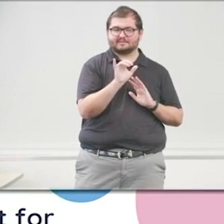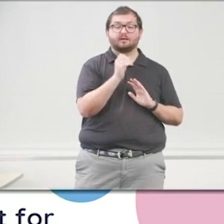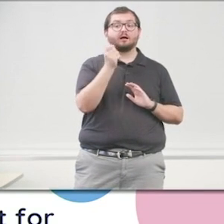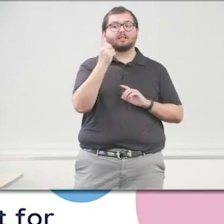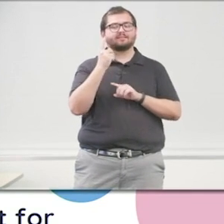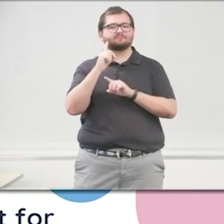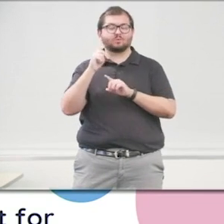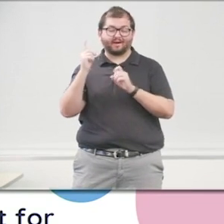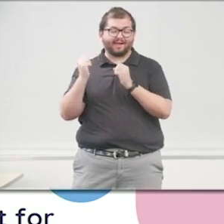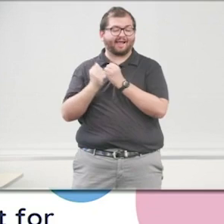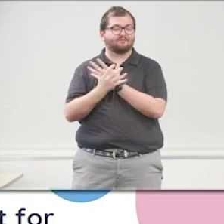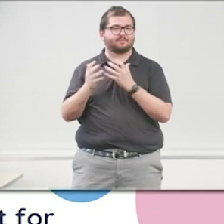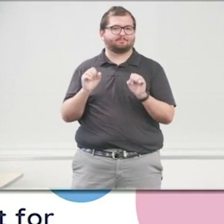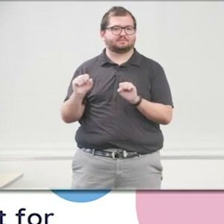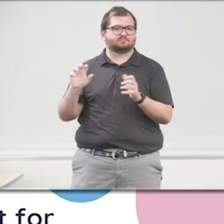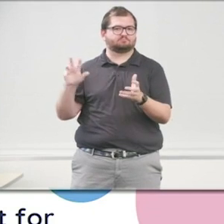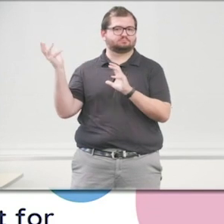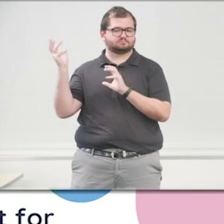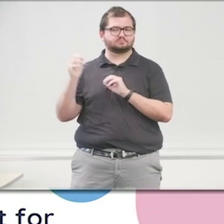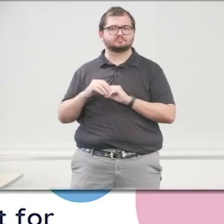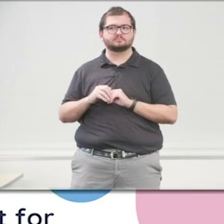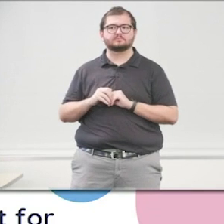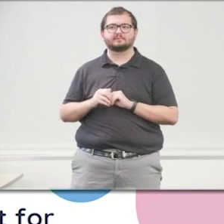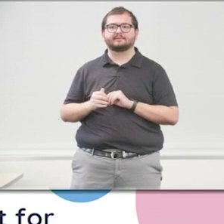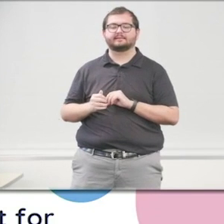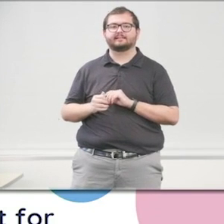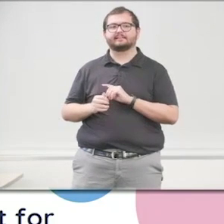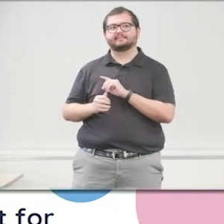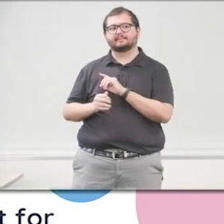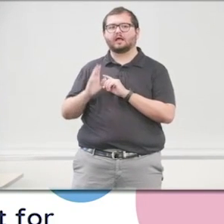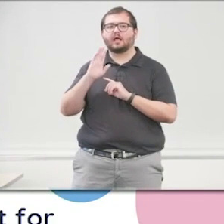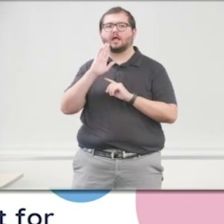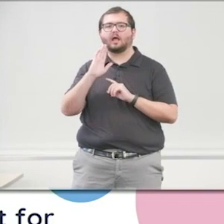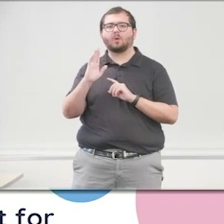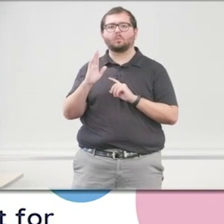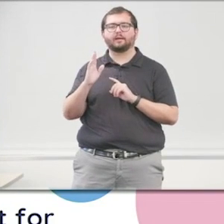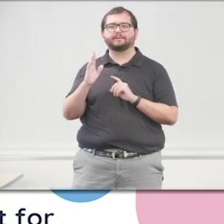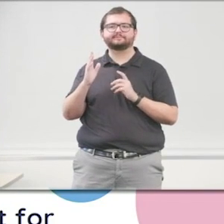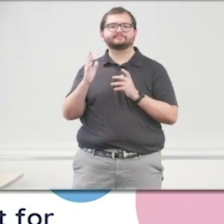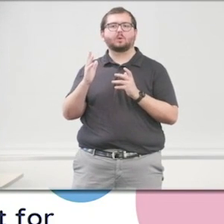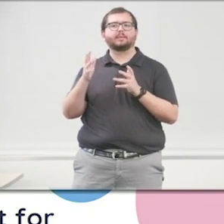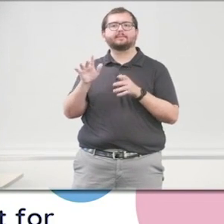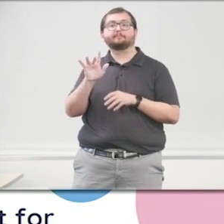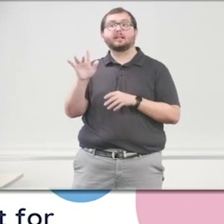go wrong. I'm gonna leave this a little blanketed so that you can kind of plug in your own industry.